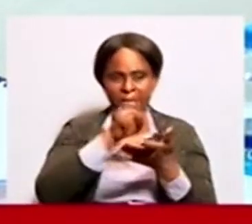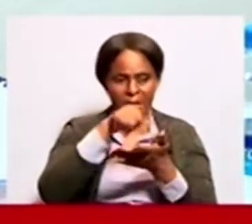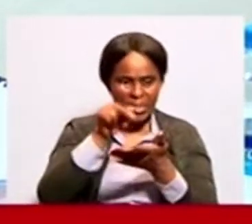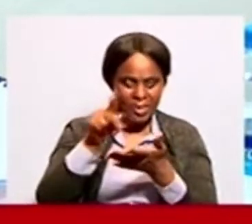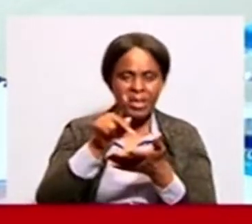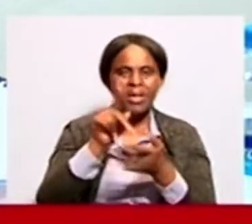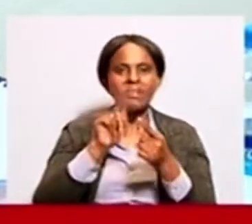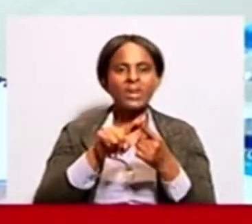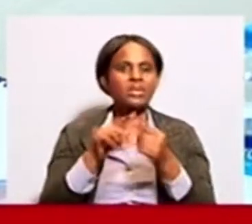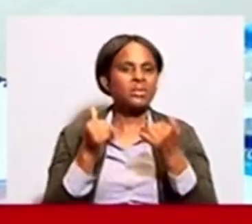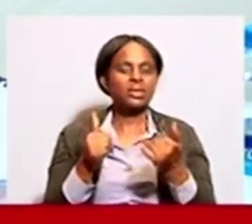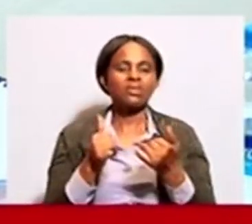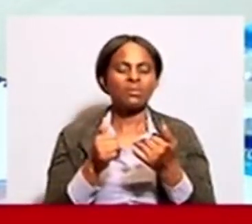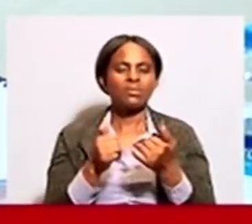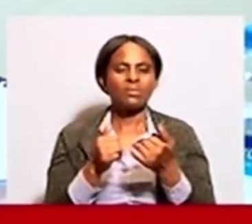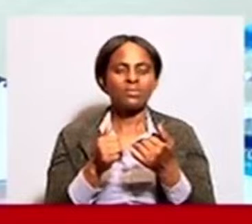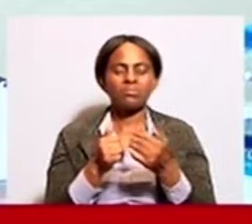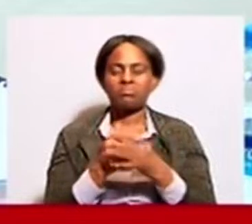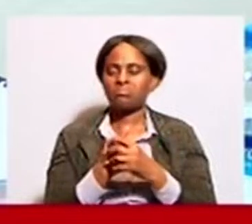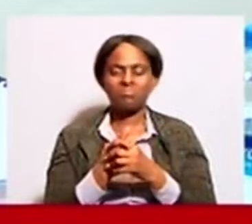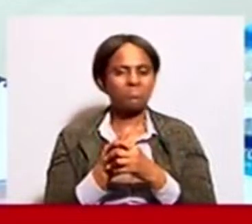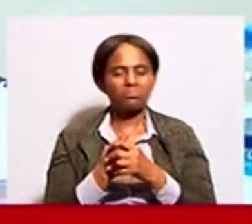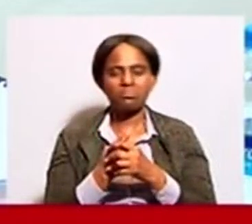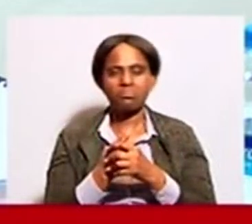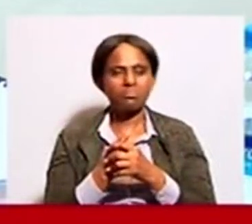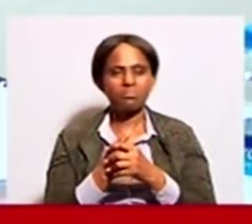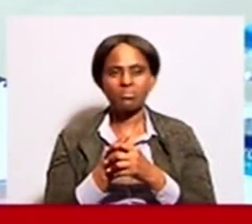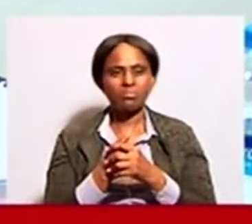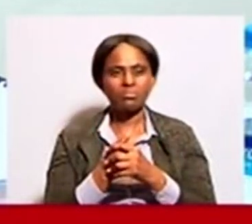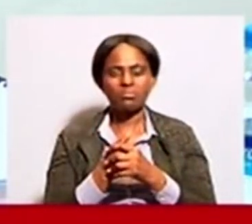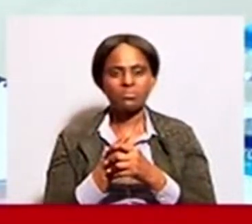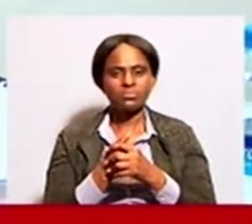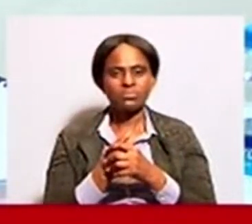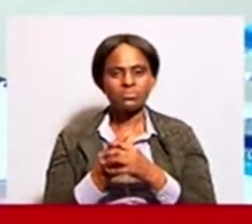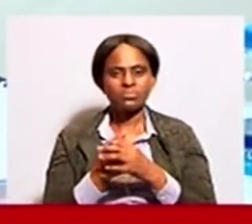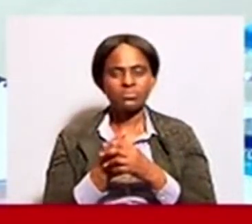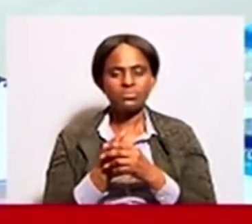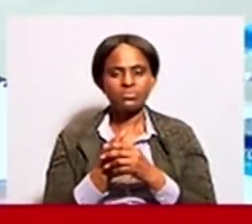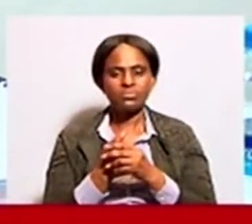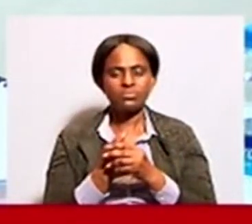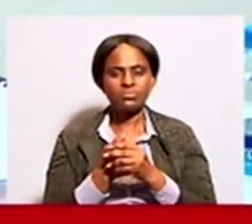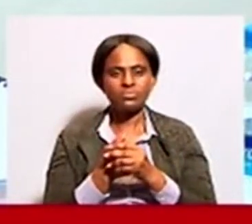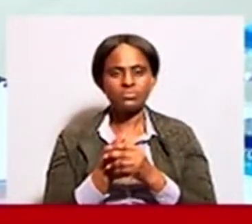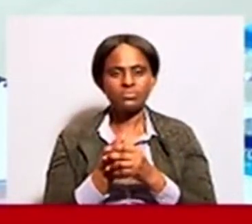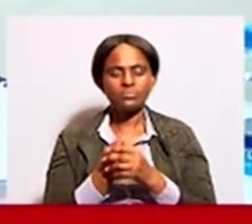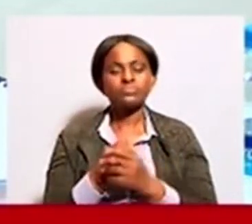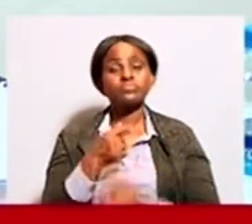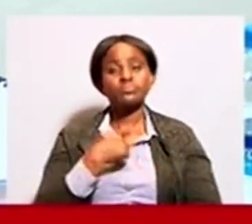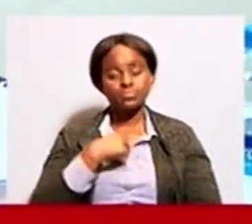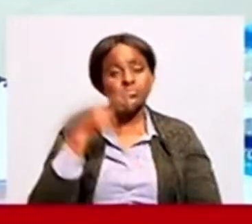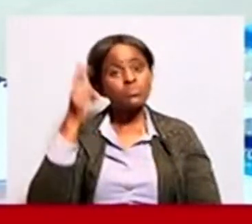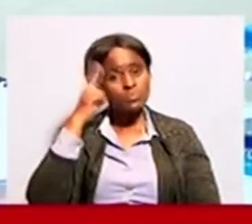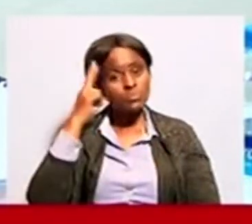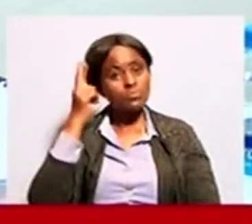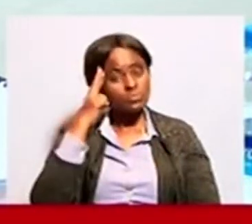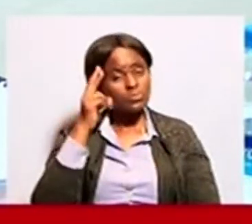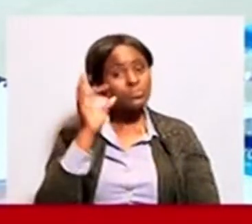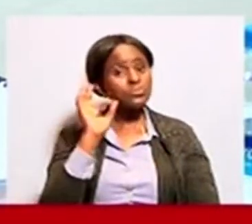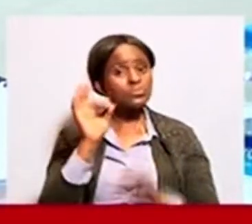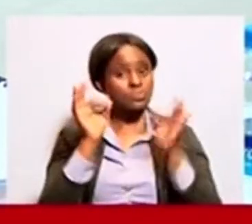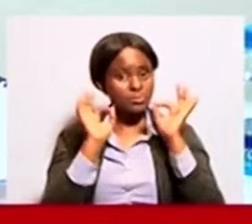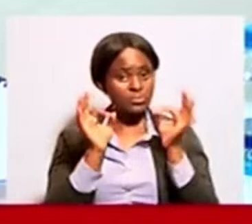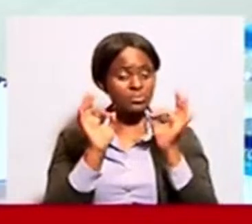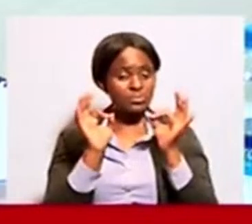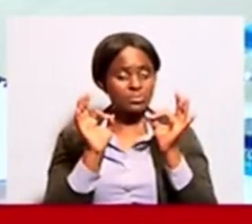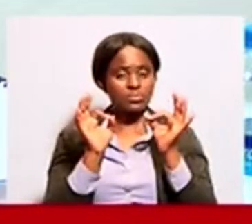advances, but as I think it's for, if my memory serves me well,